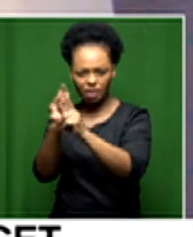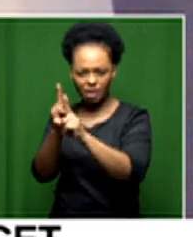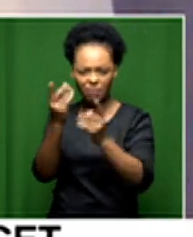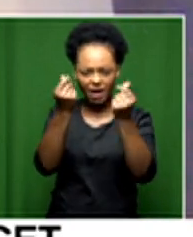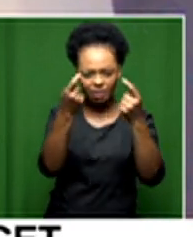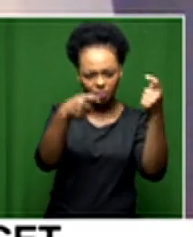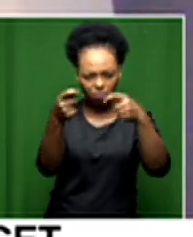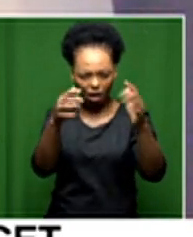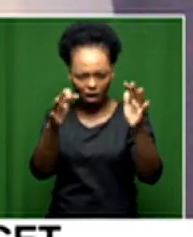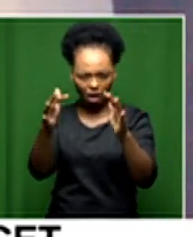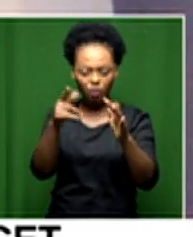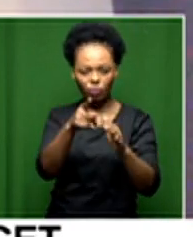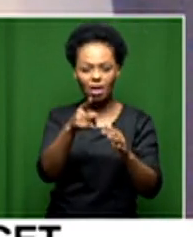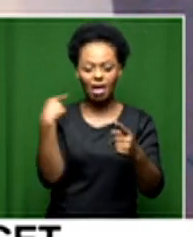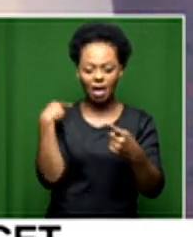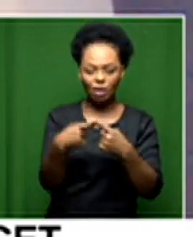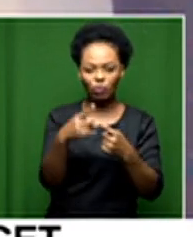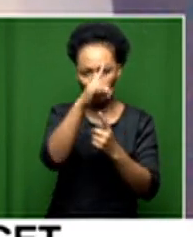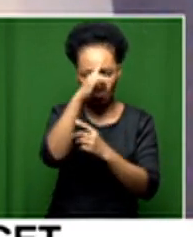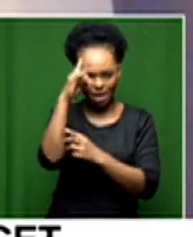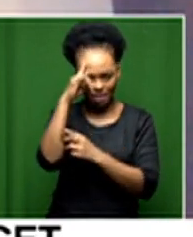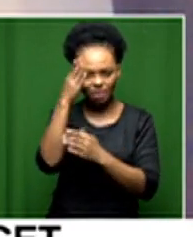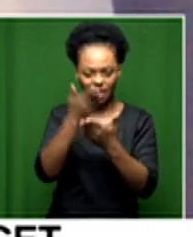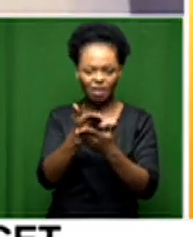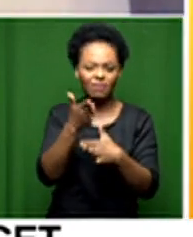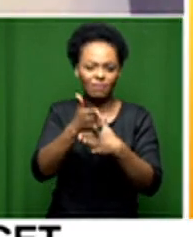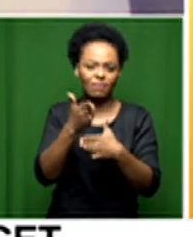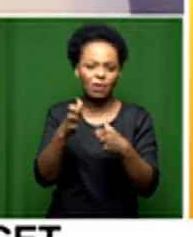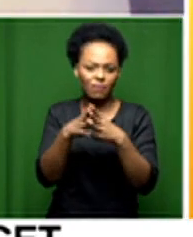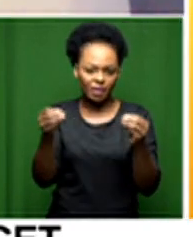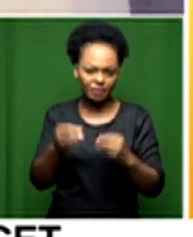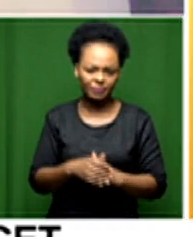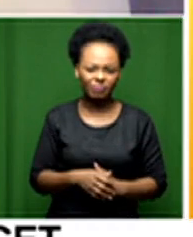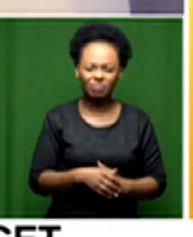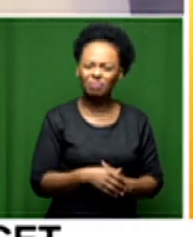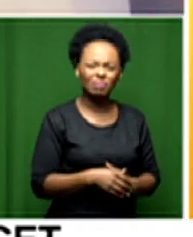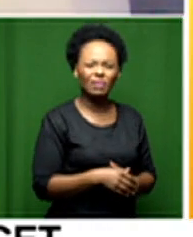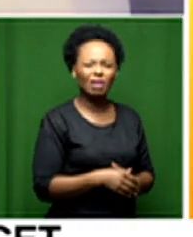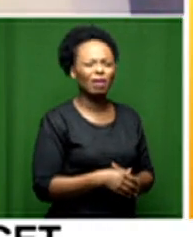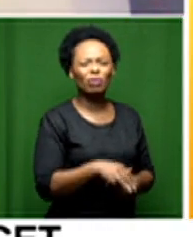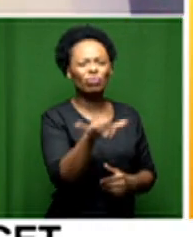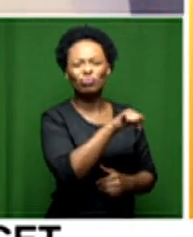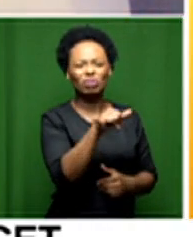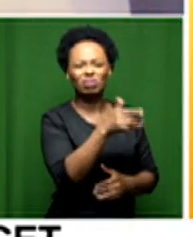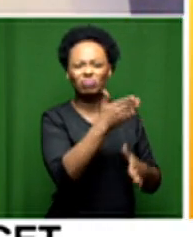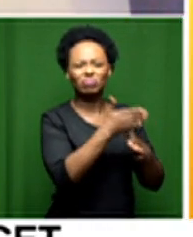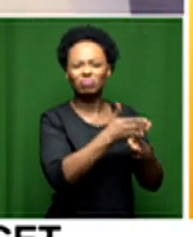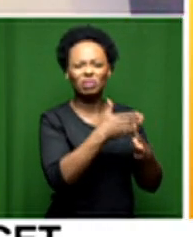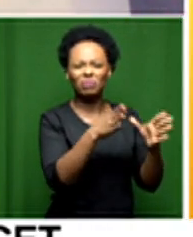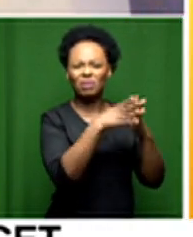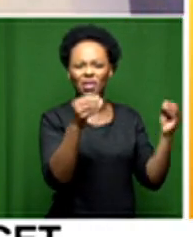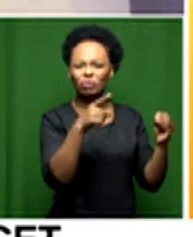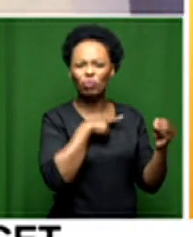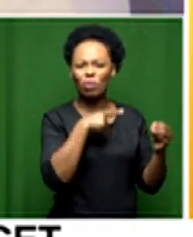up until the end of March to complete this exercise. To complete which exercise? Because your system has